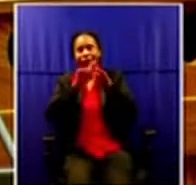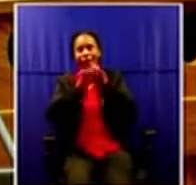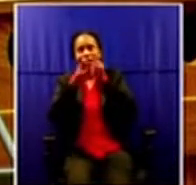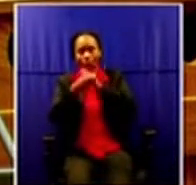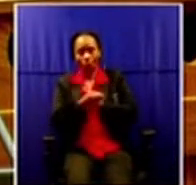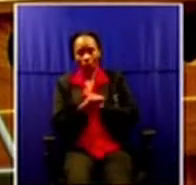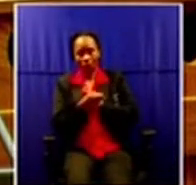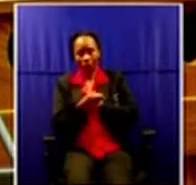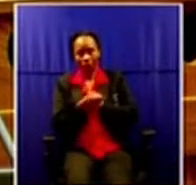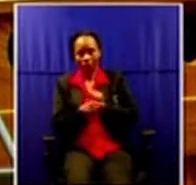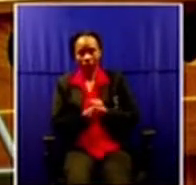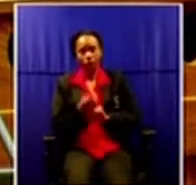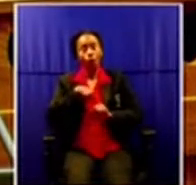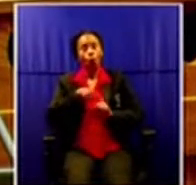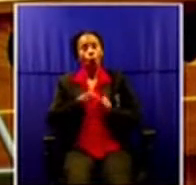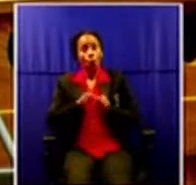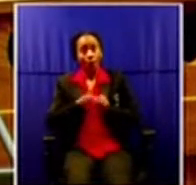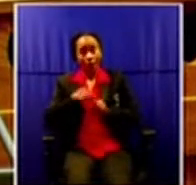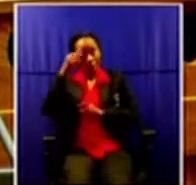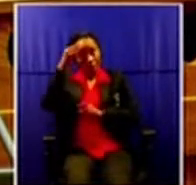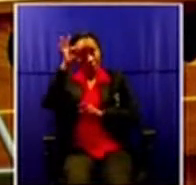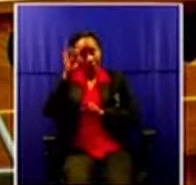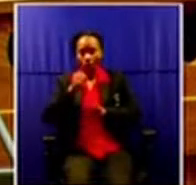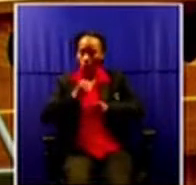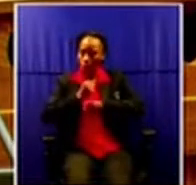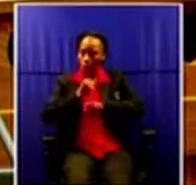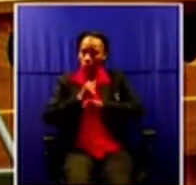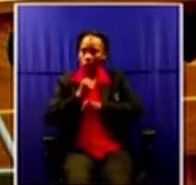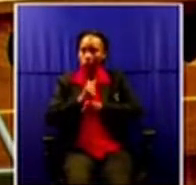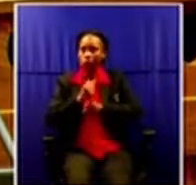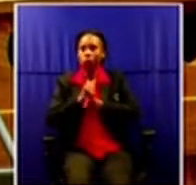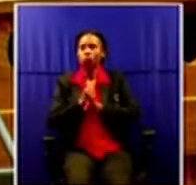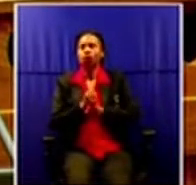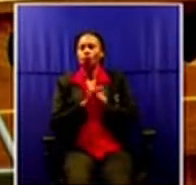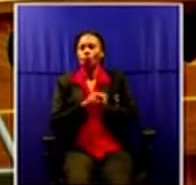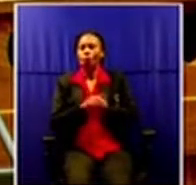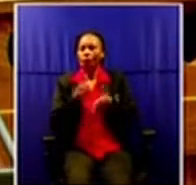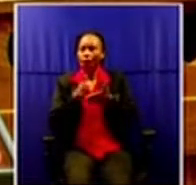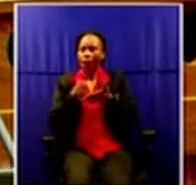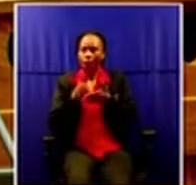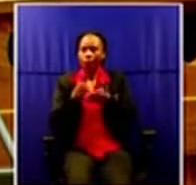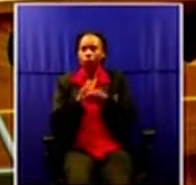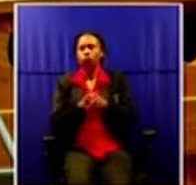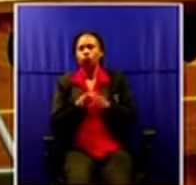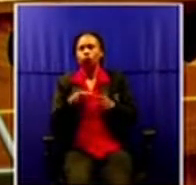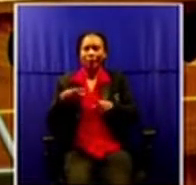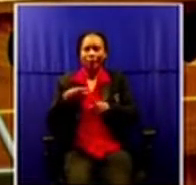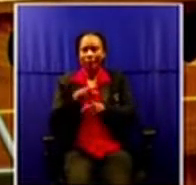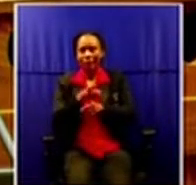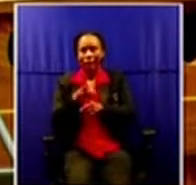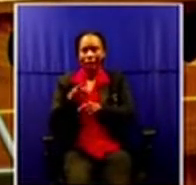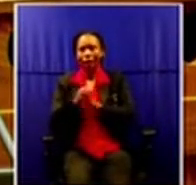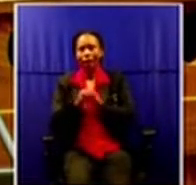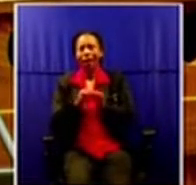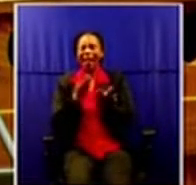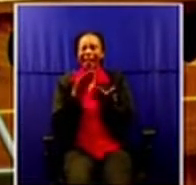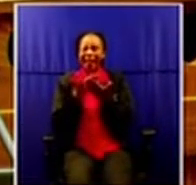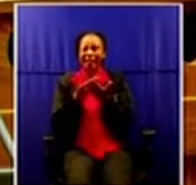are working to give effect to our decision to direct at least 40% of